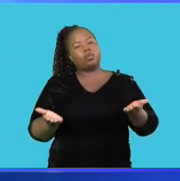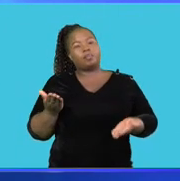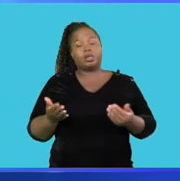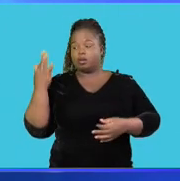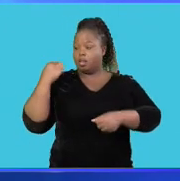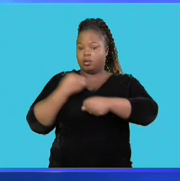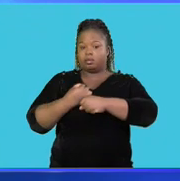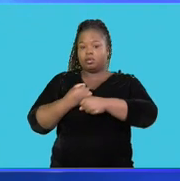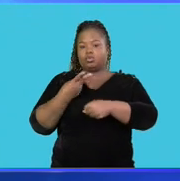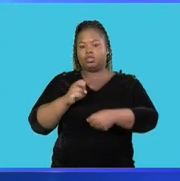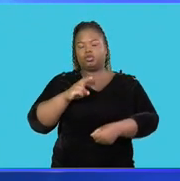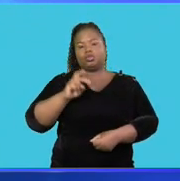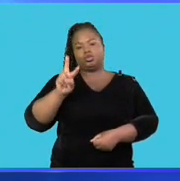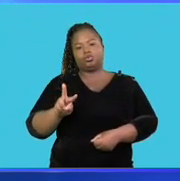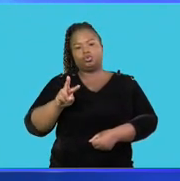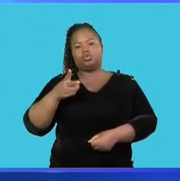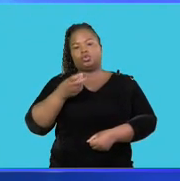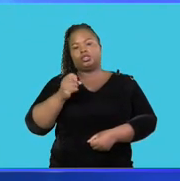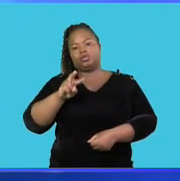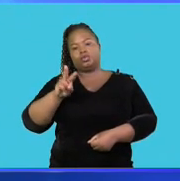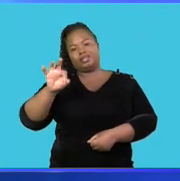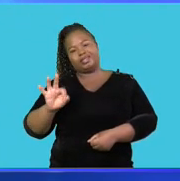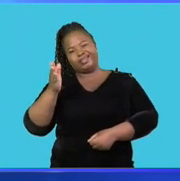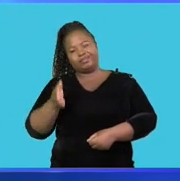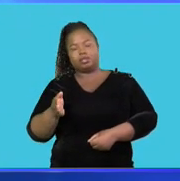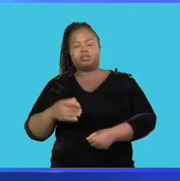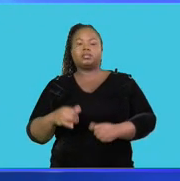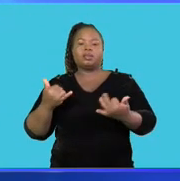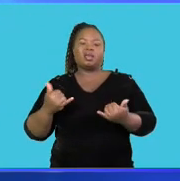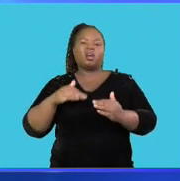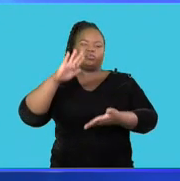dikotsi tsa selemo sa 2022 le selemo sa